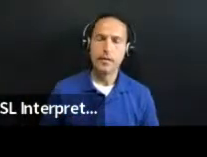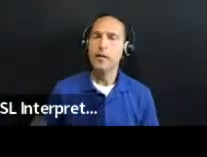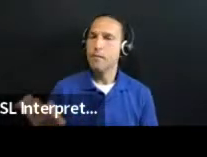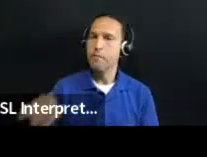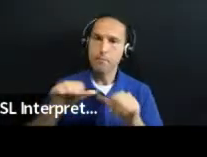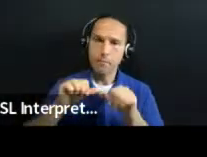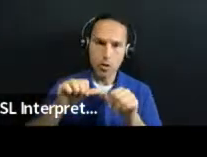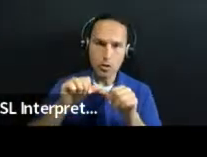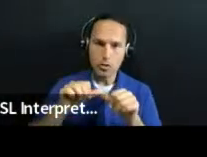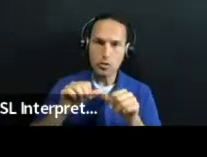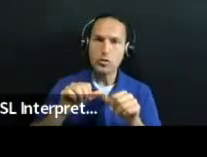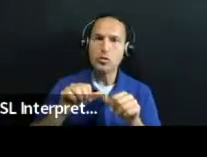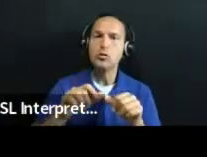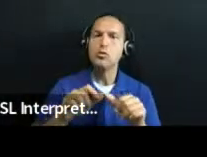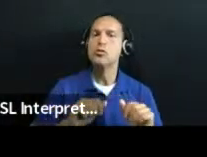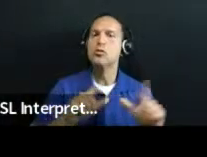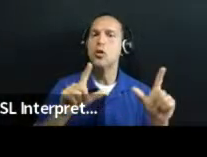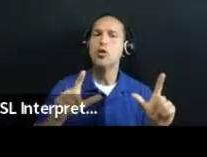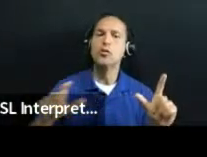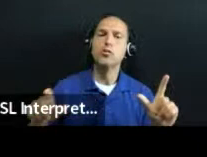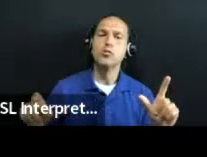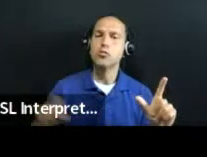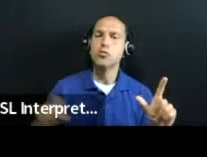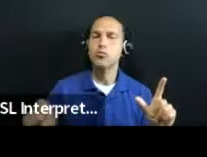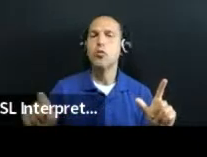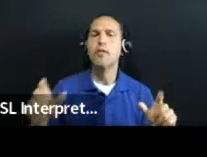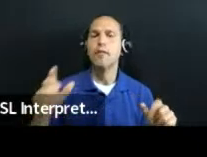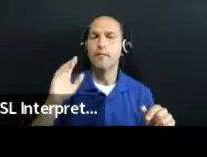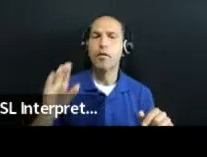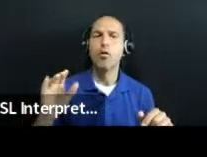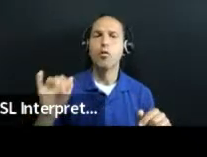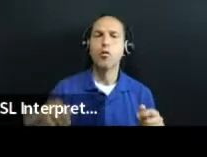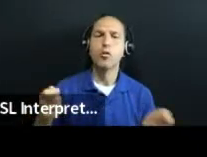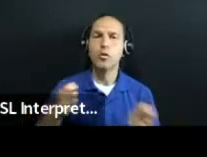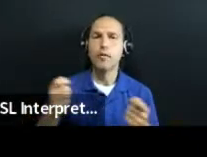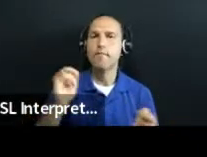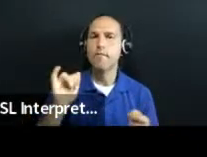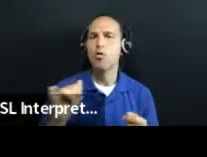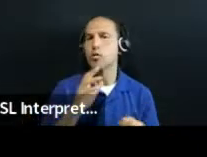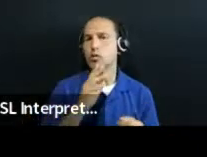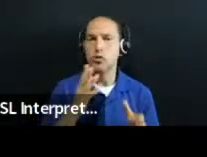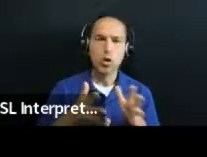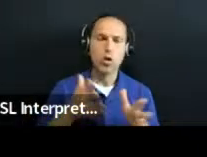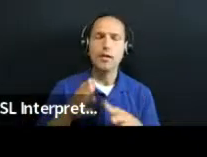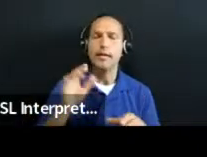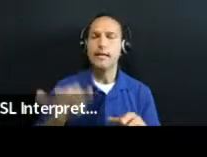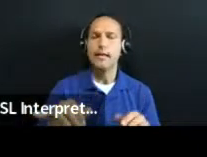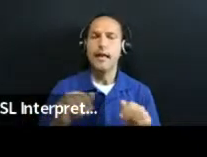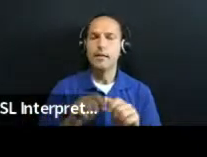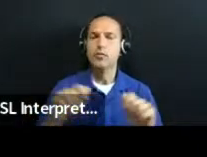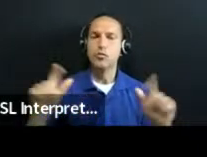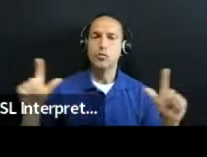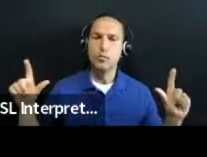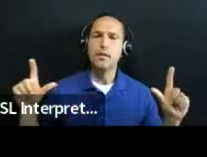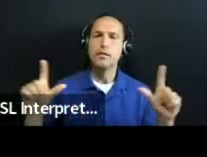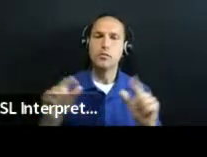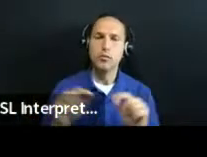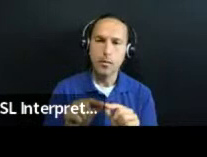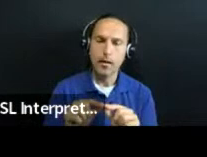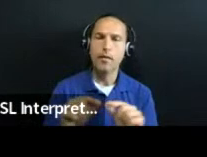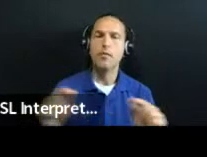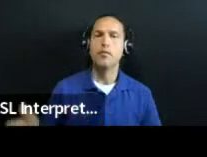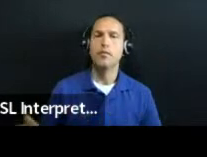Persistent on-screen controls for the map as an alternative for gestures. So zoom in, zoom out, panning, right?